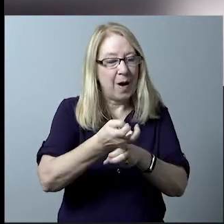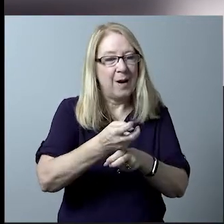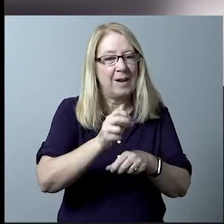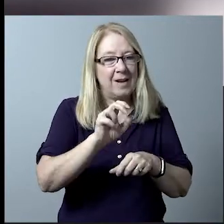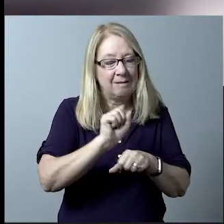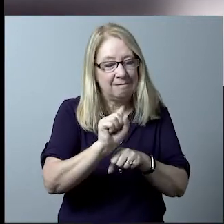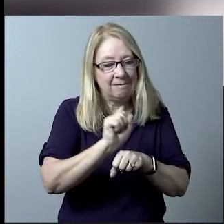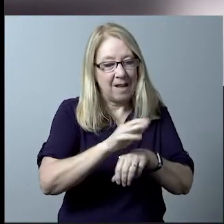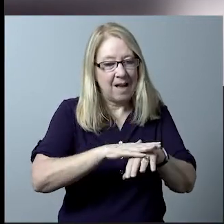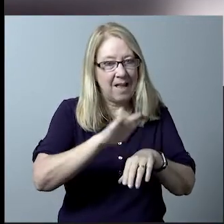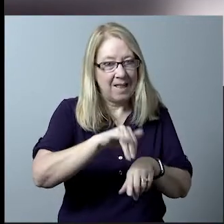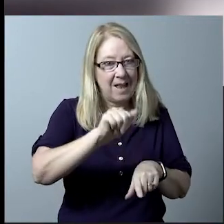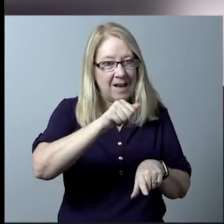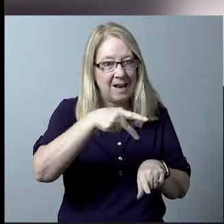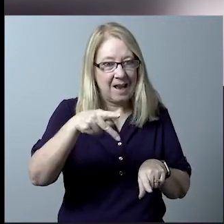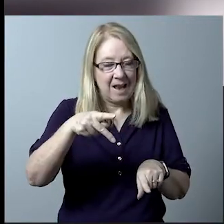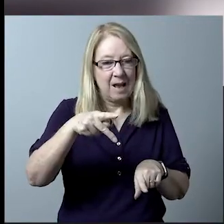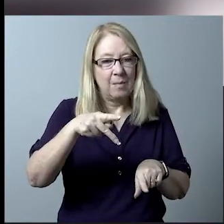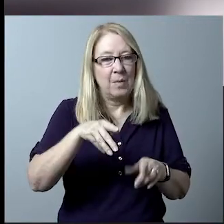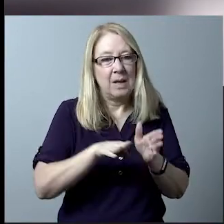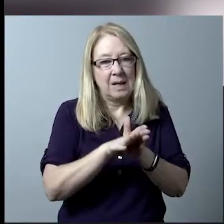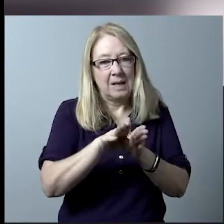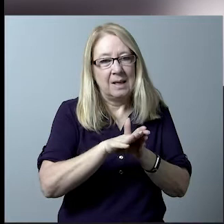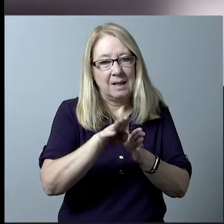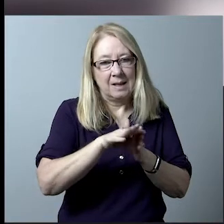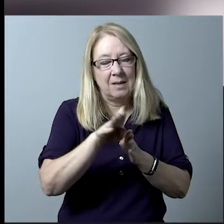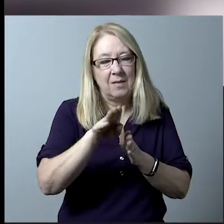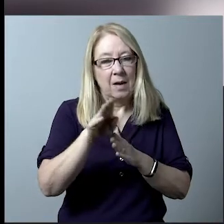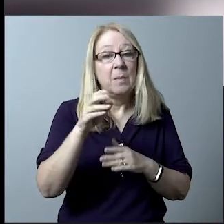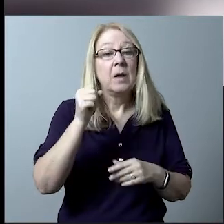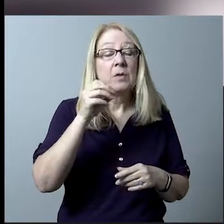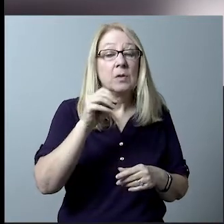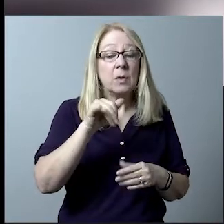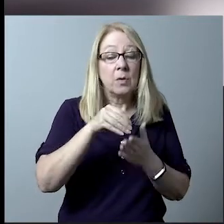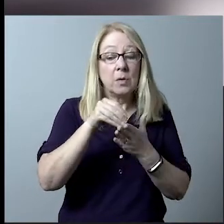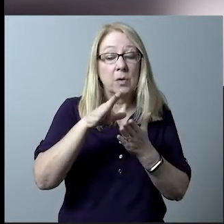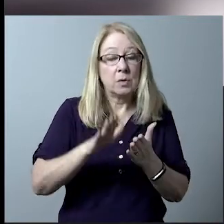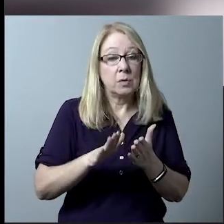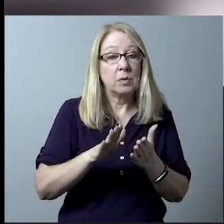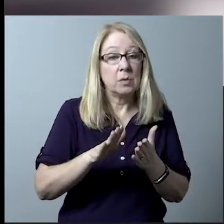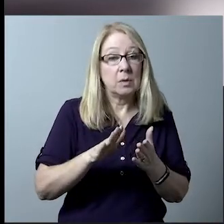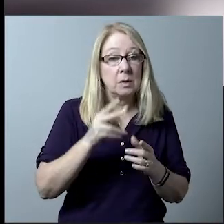all worked on this application together in its various stages of development.